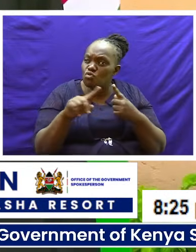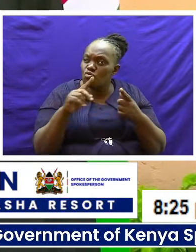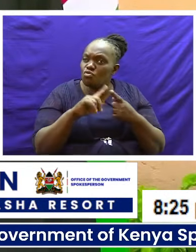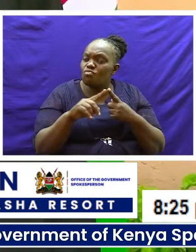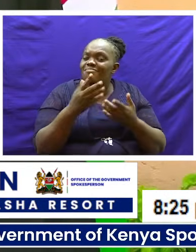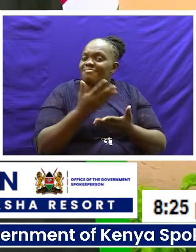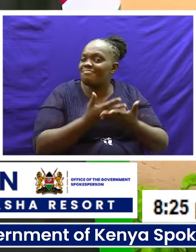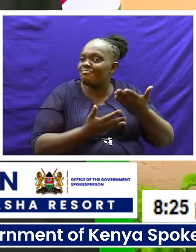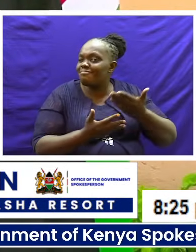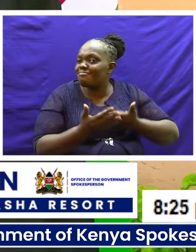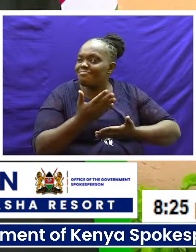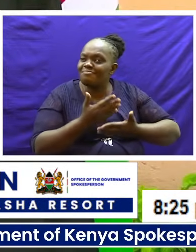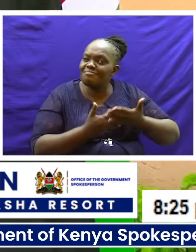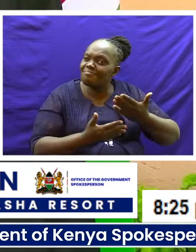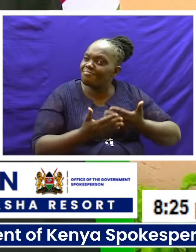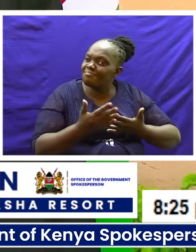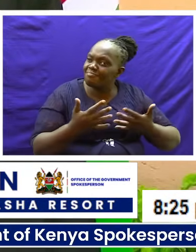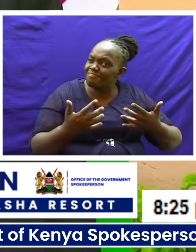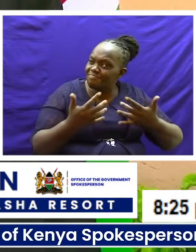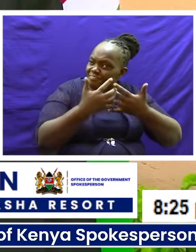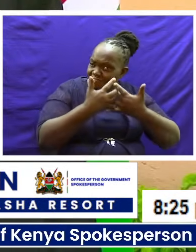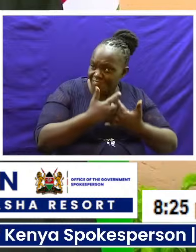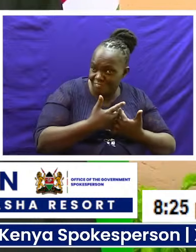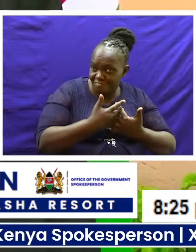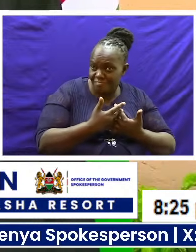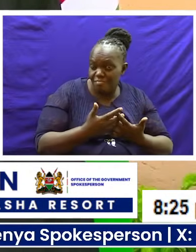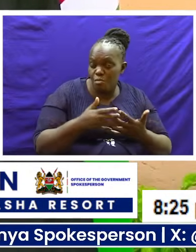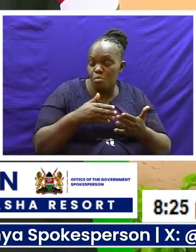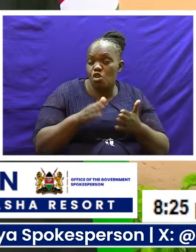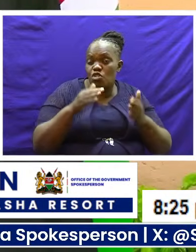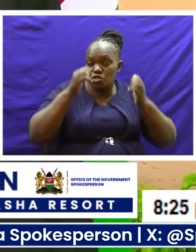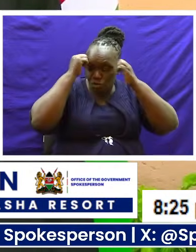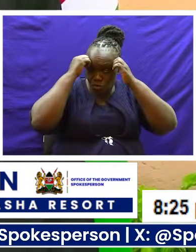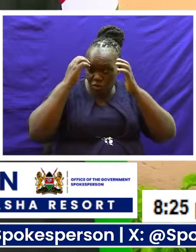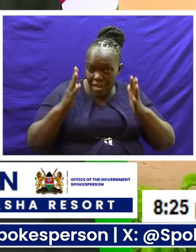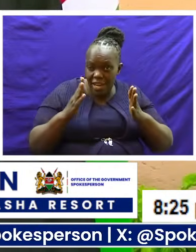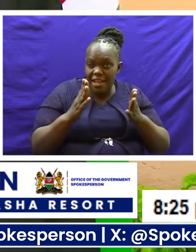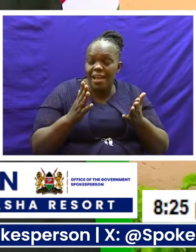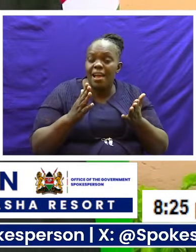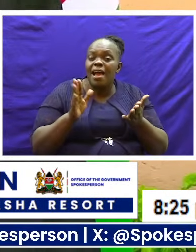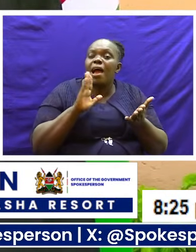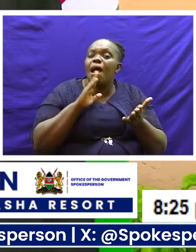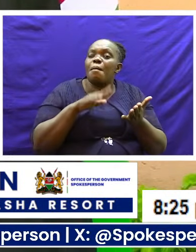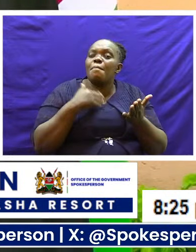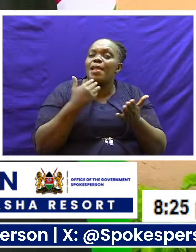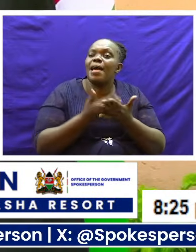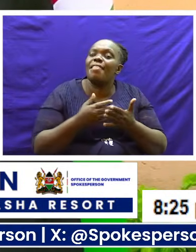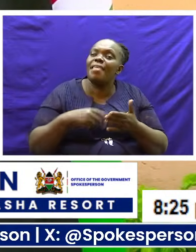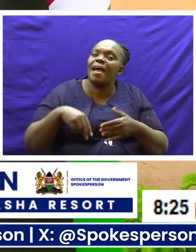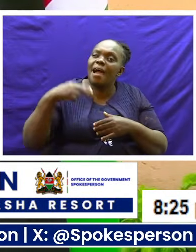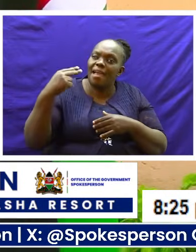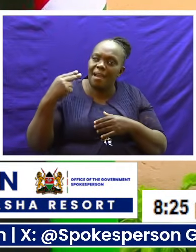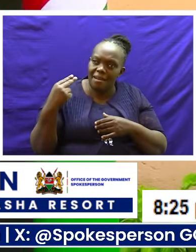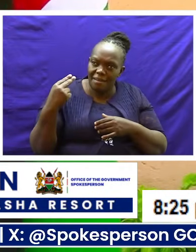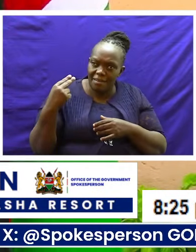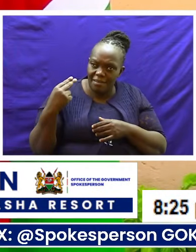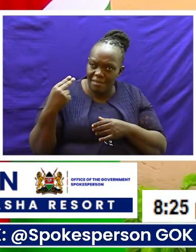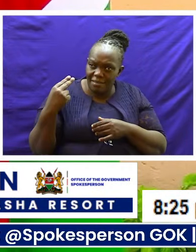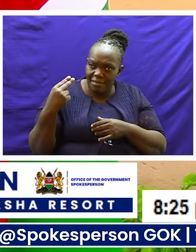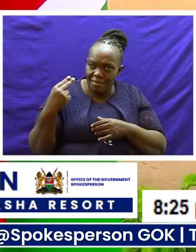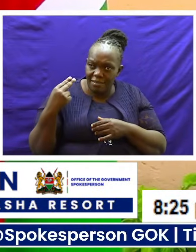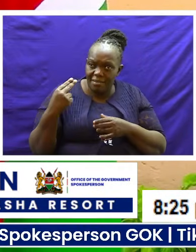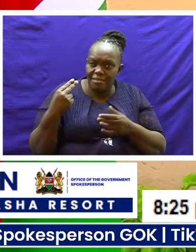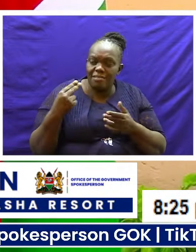mingle, the two to mingle. And the more students applying for a program, the higher